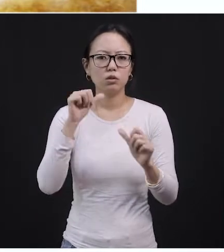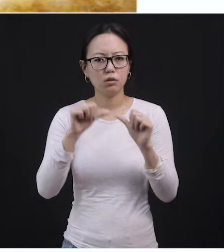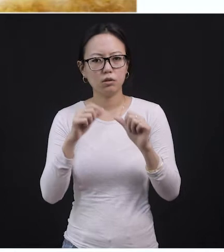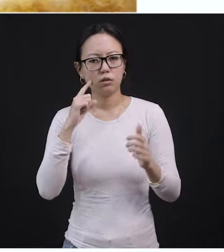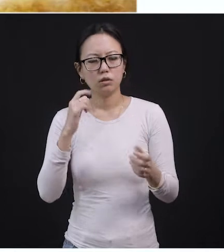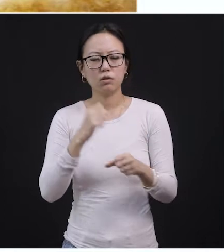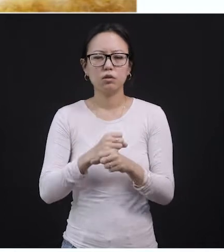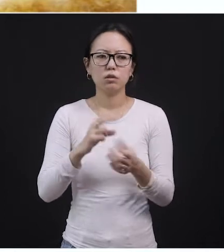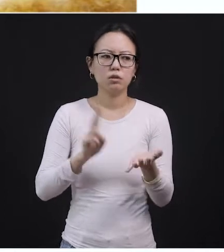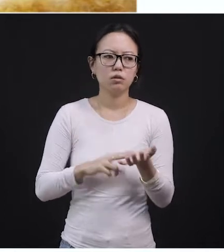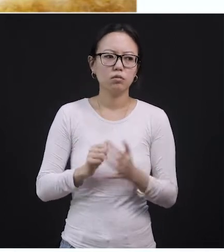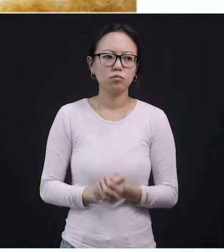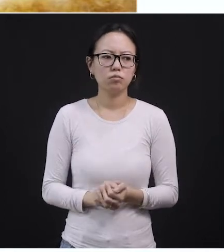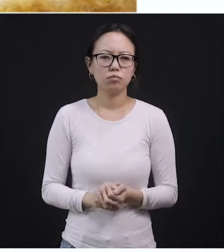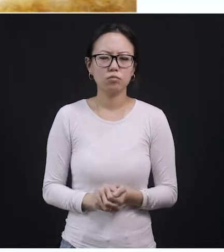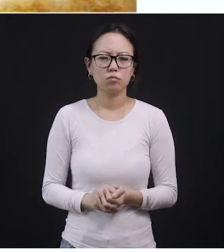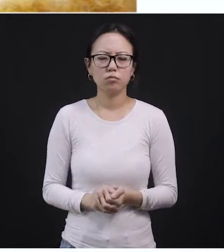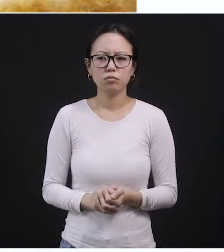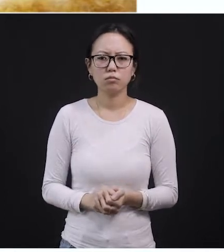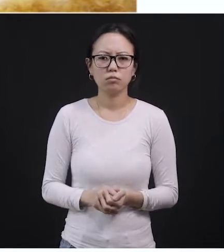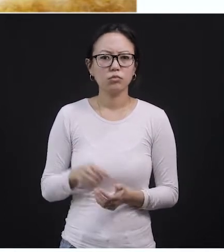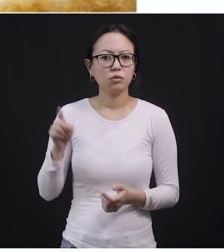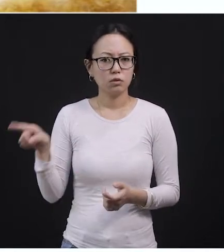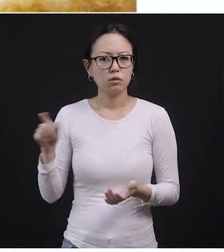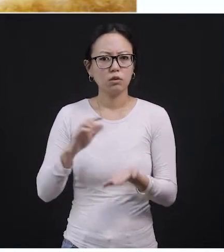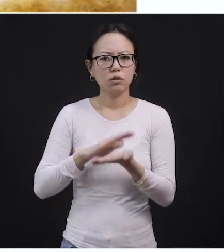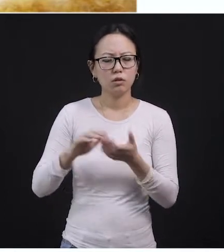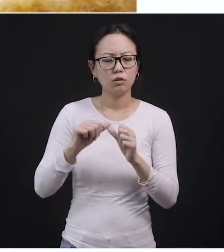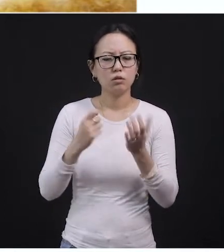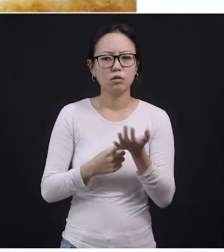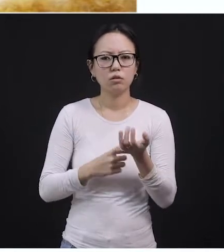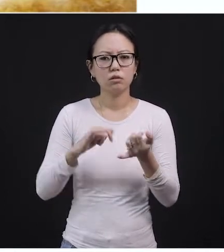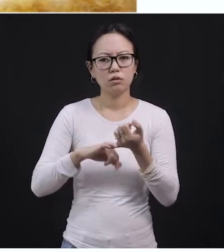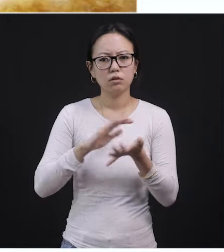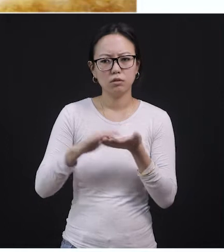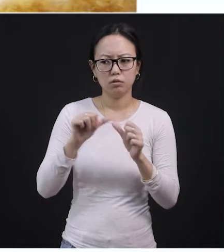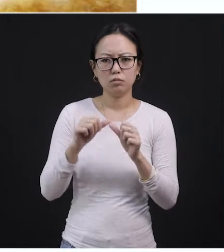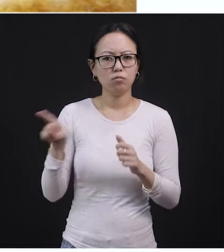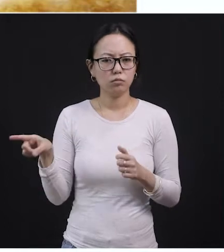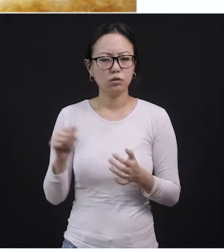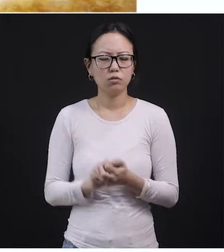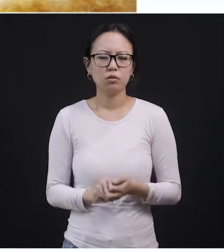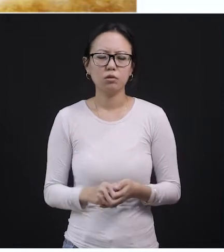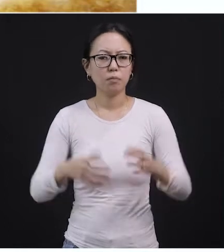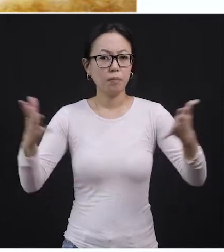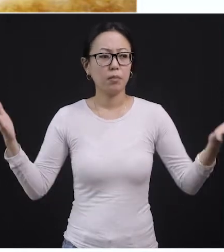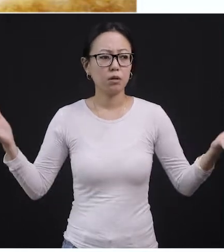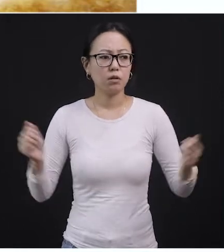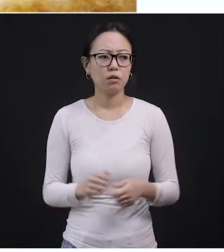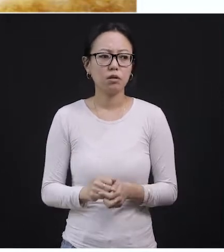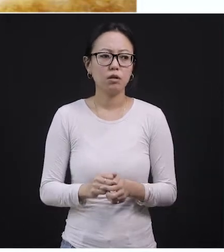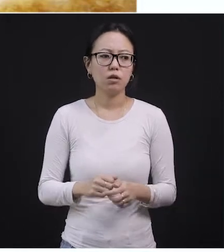the enemies from the Gupta kingdom, all right? And those were the ancestral enemies. That means